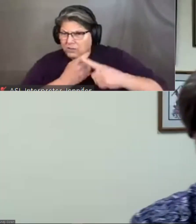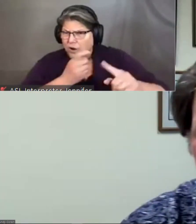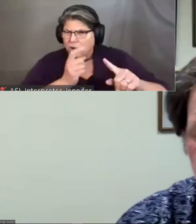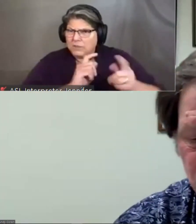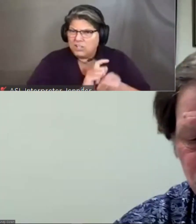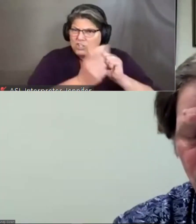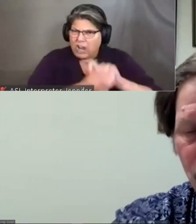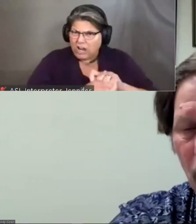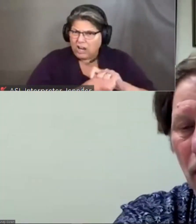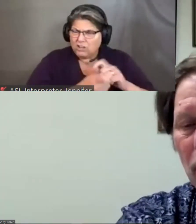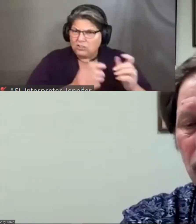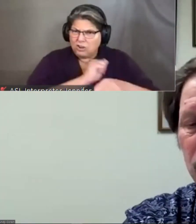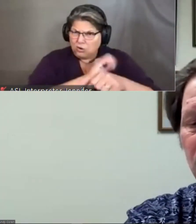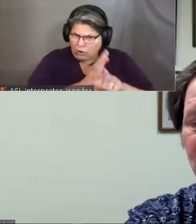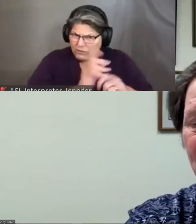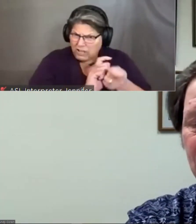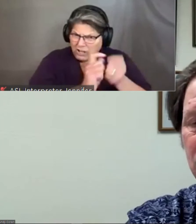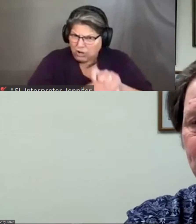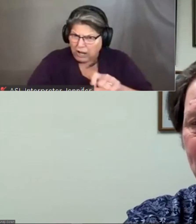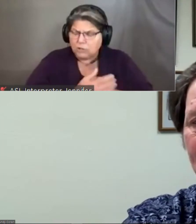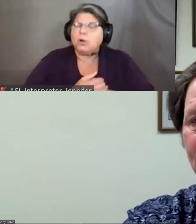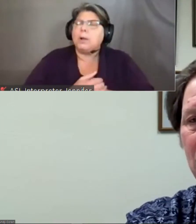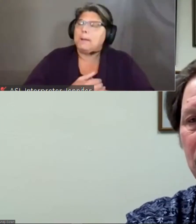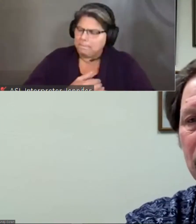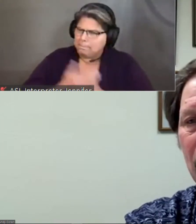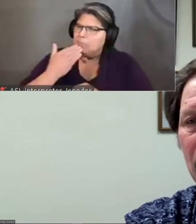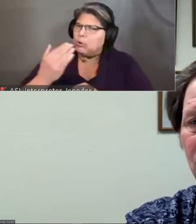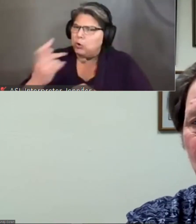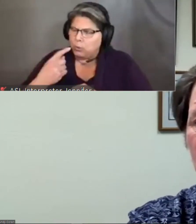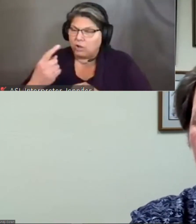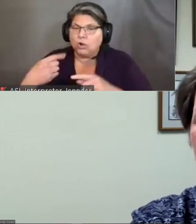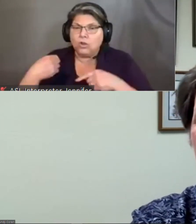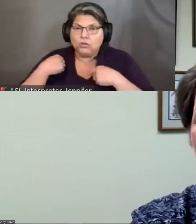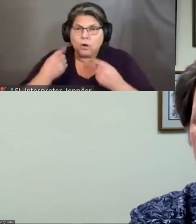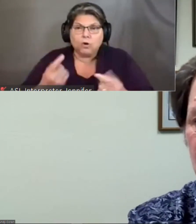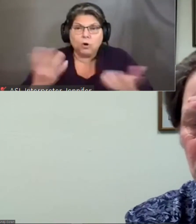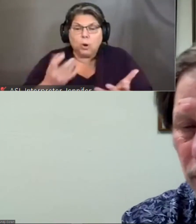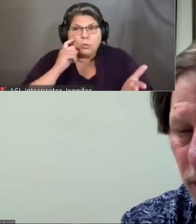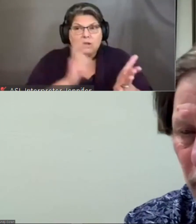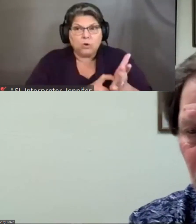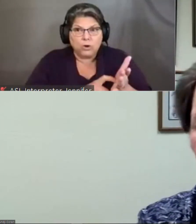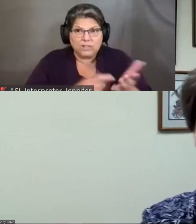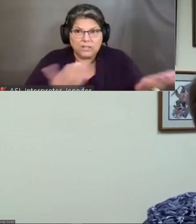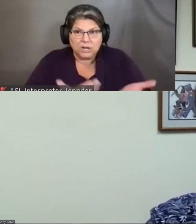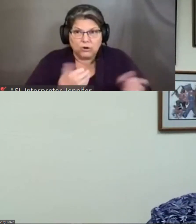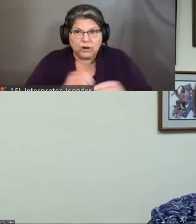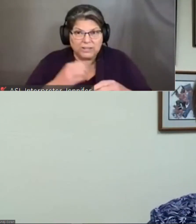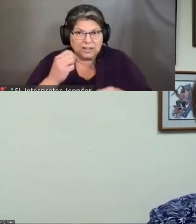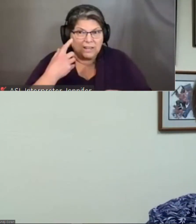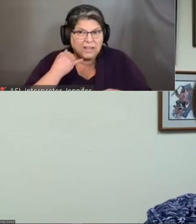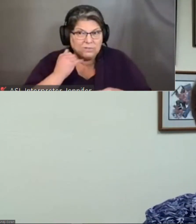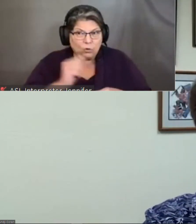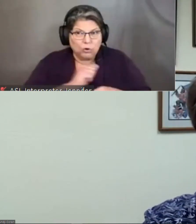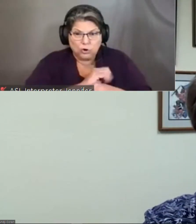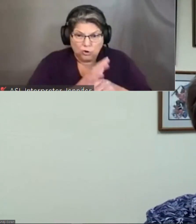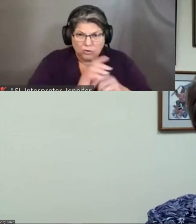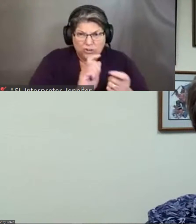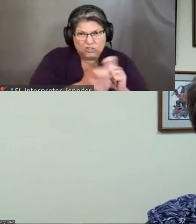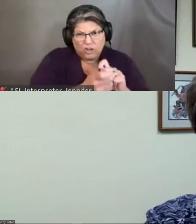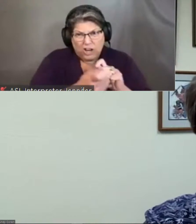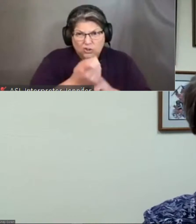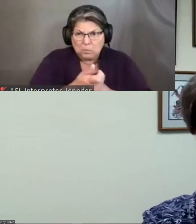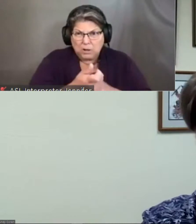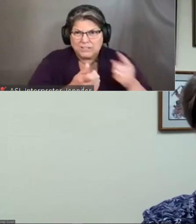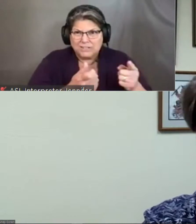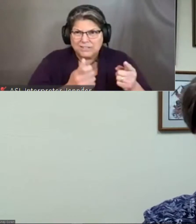That's a good question. So far, the variants we have here in California have not shown resistance to the